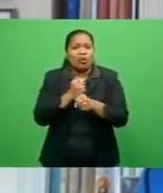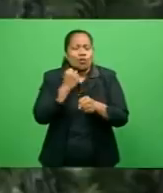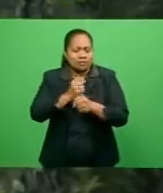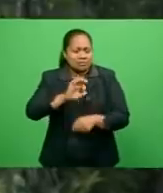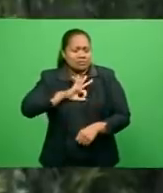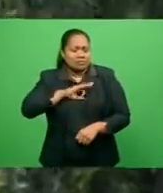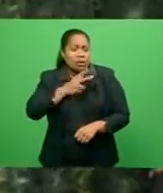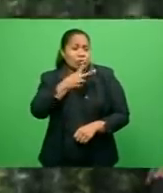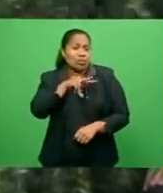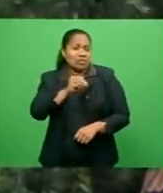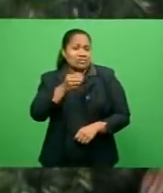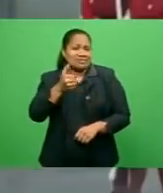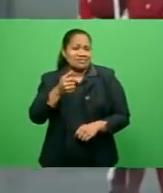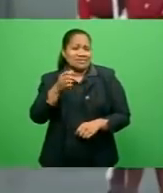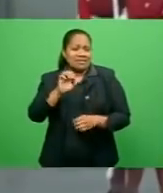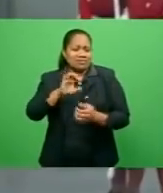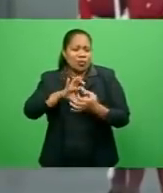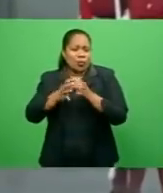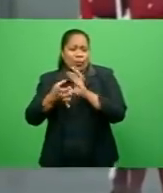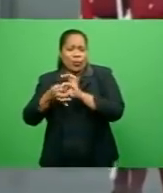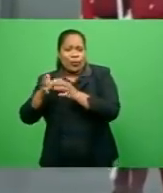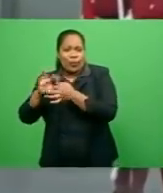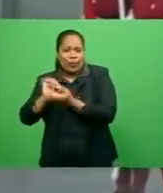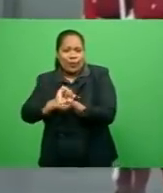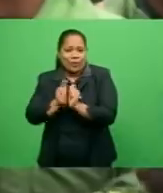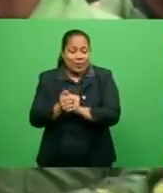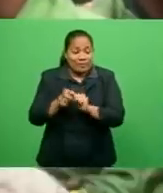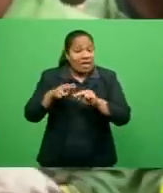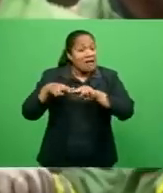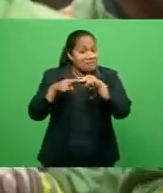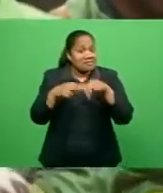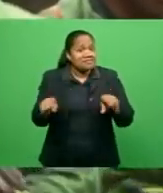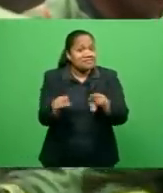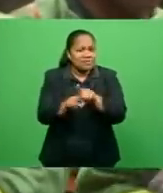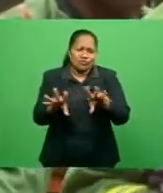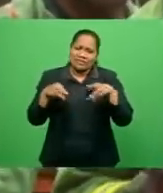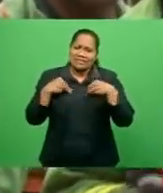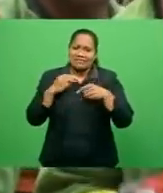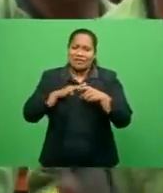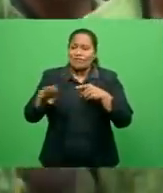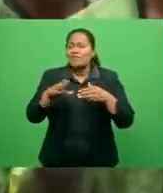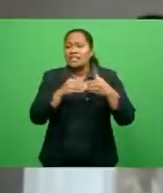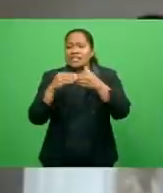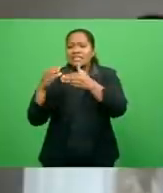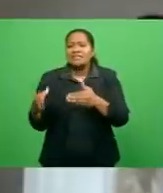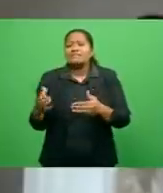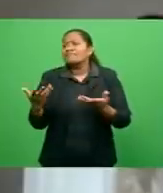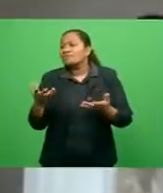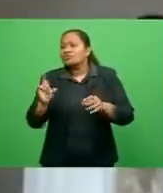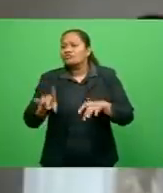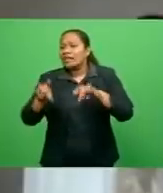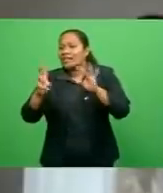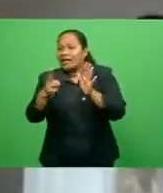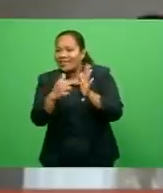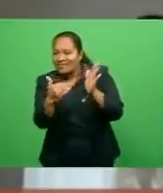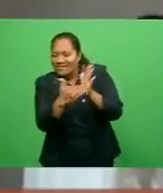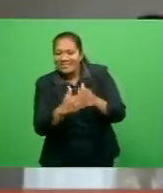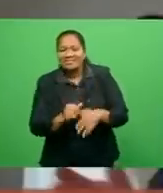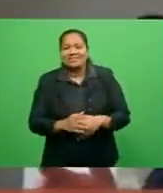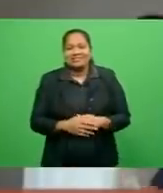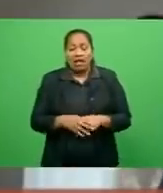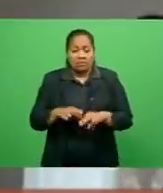Games. Fiji has also received messages of support from the leaders of Australia and New Zealand. Fiji has made its